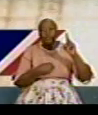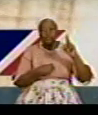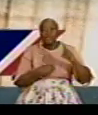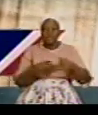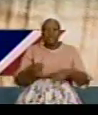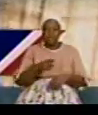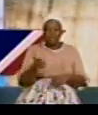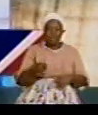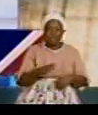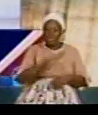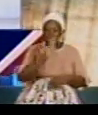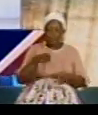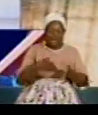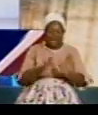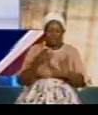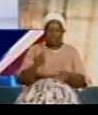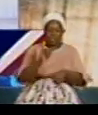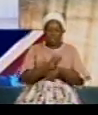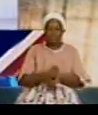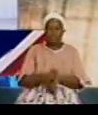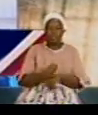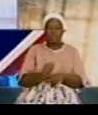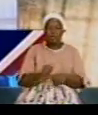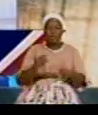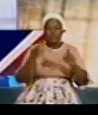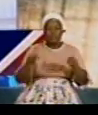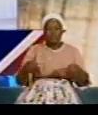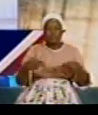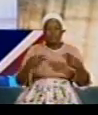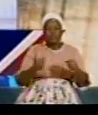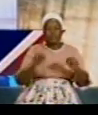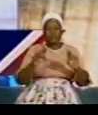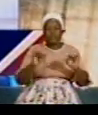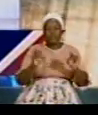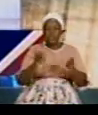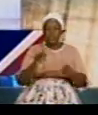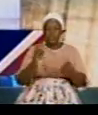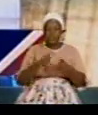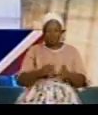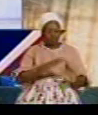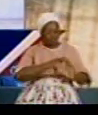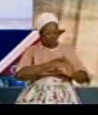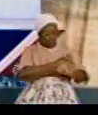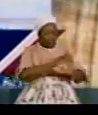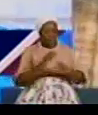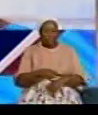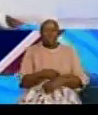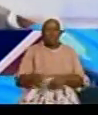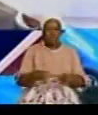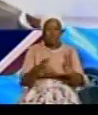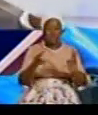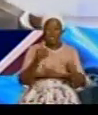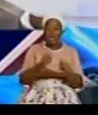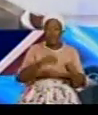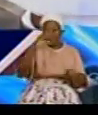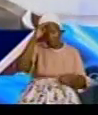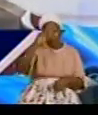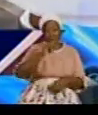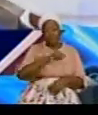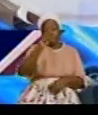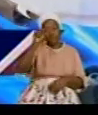the traditional Pharisees to hinder them, to block their way. Every man,